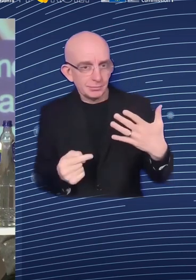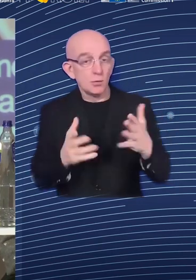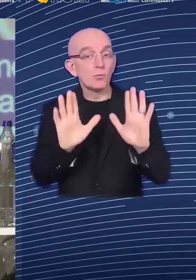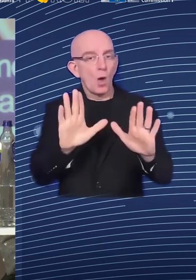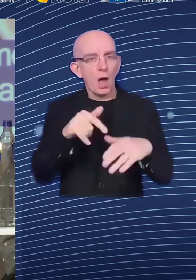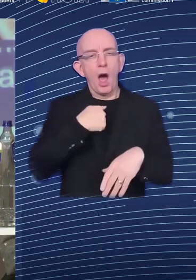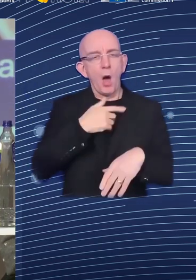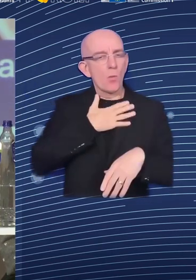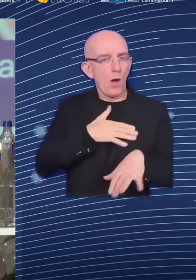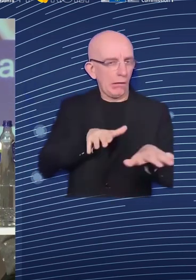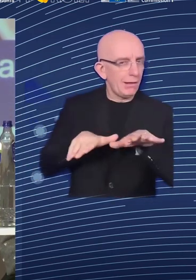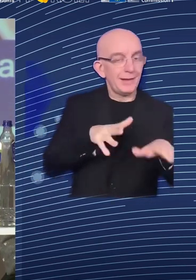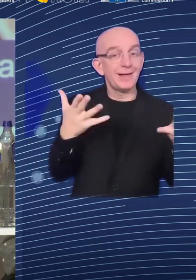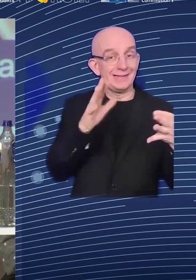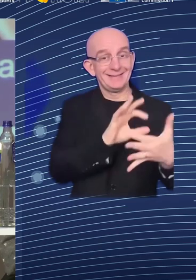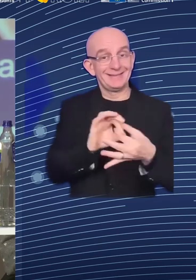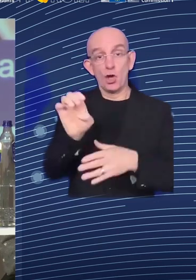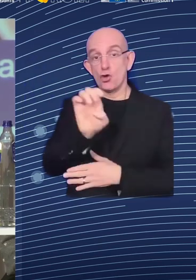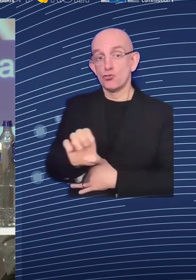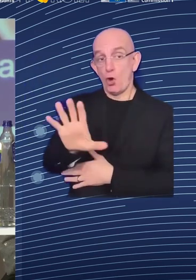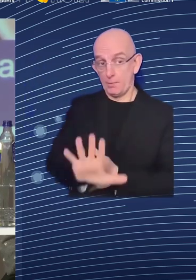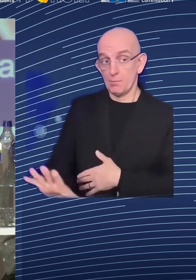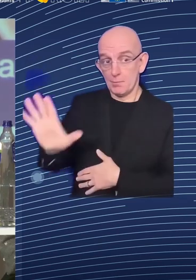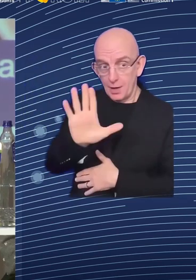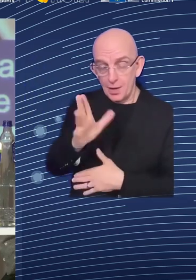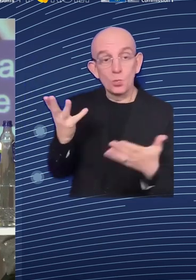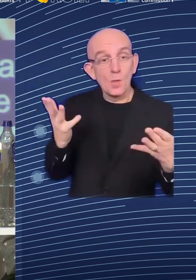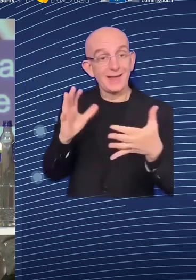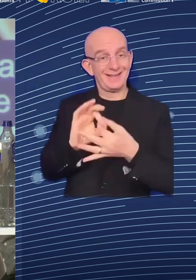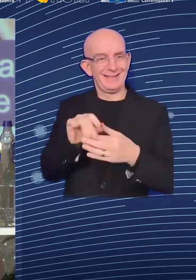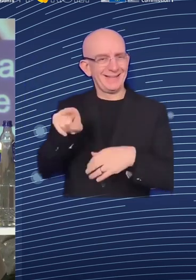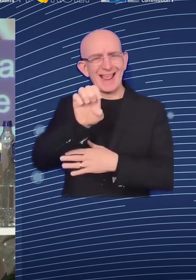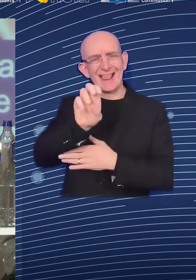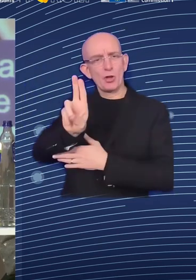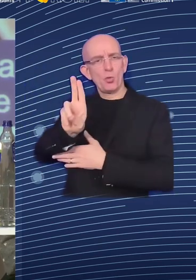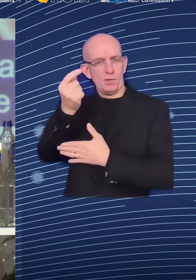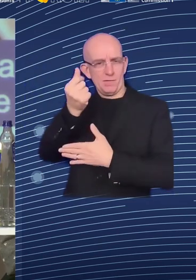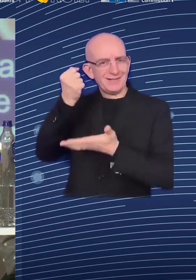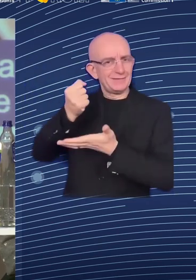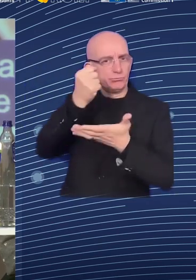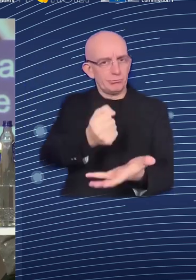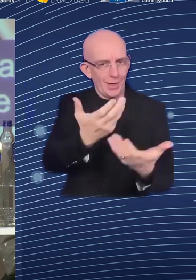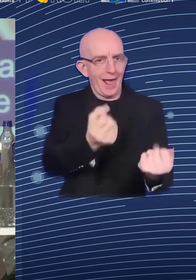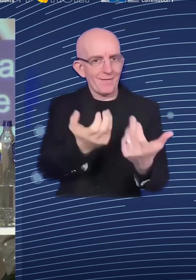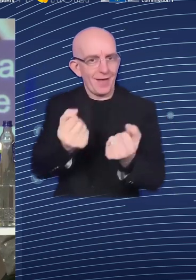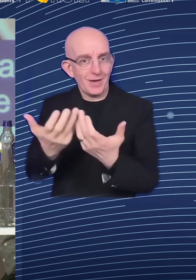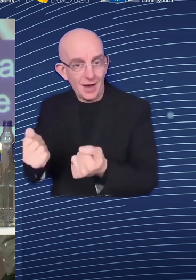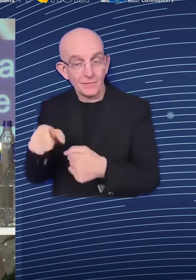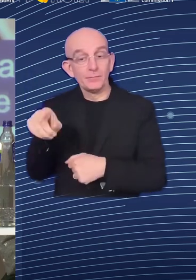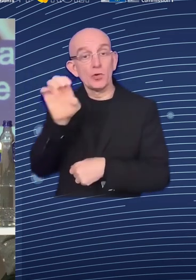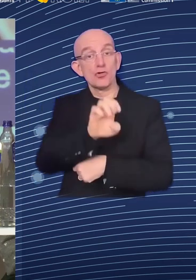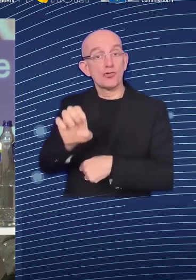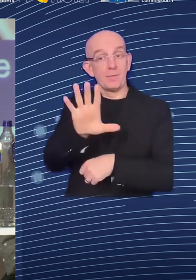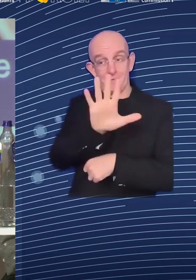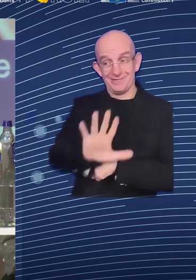the European framework, because we wanted to share, we are convinced that we need in Europe,